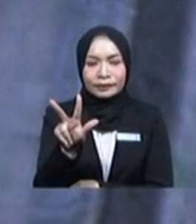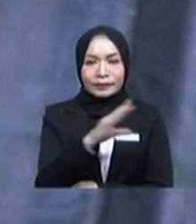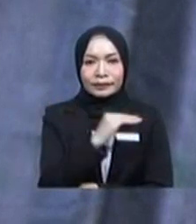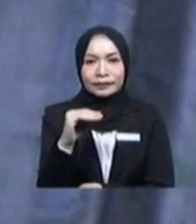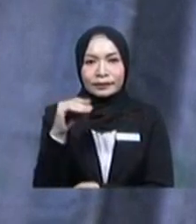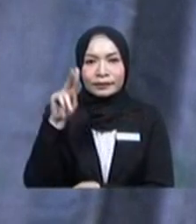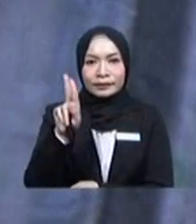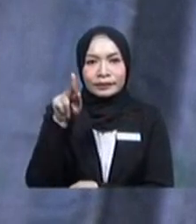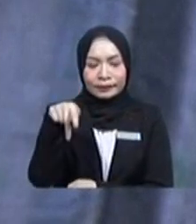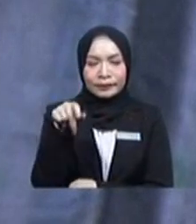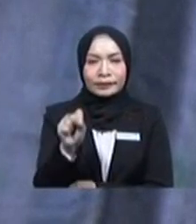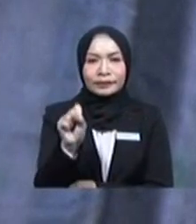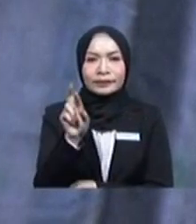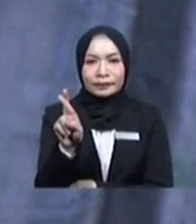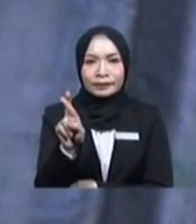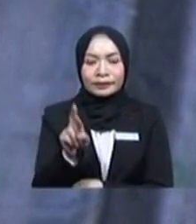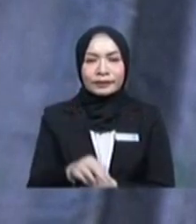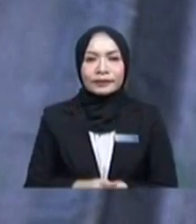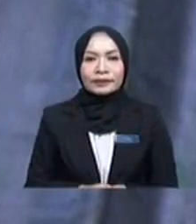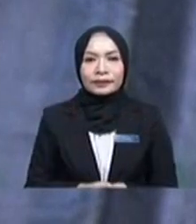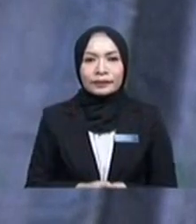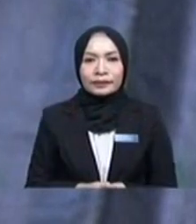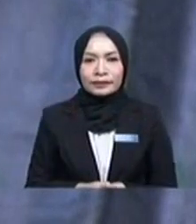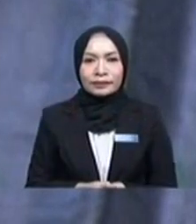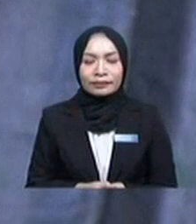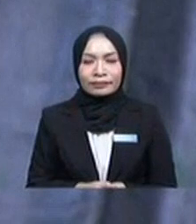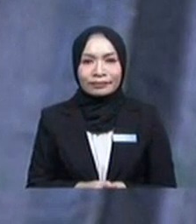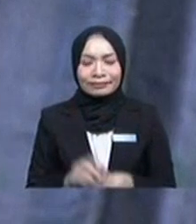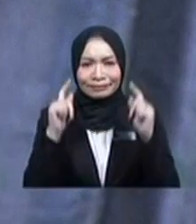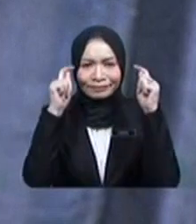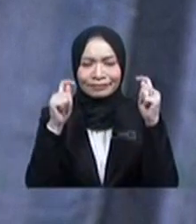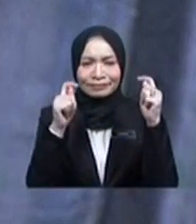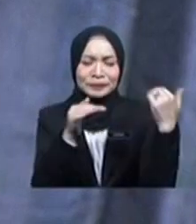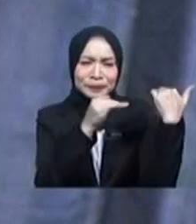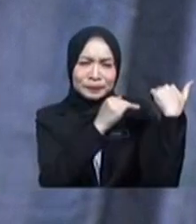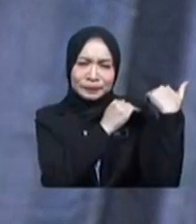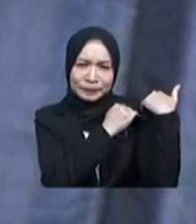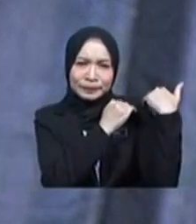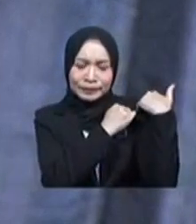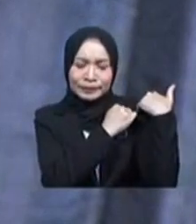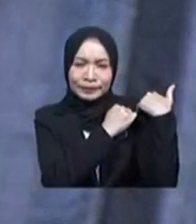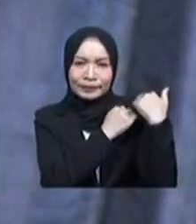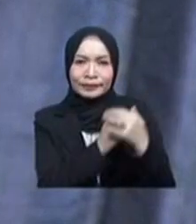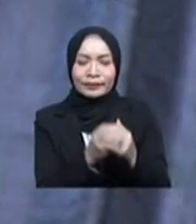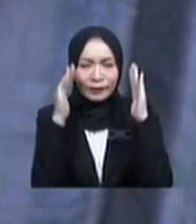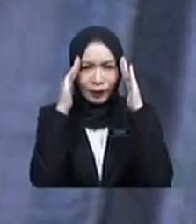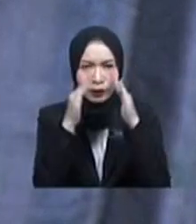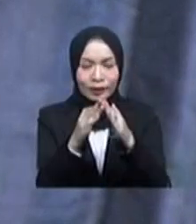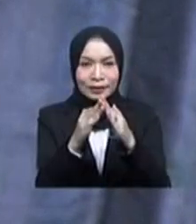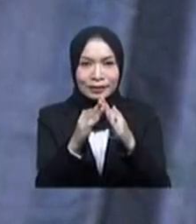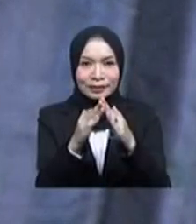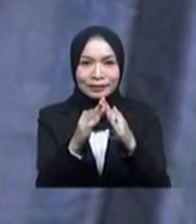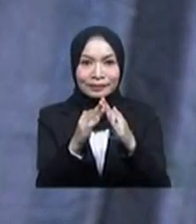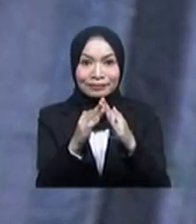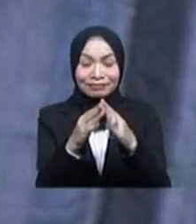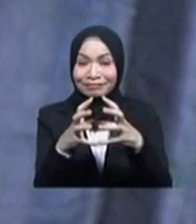is to ensure that our teachers are less burdened with teaching and learning activities that focus solely on